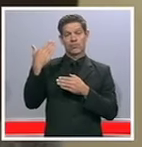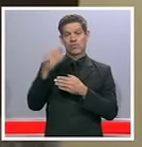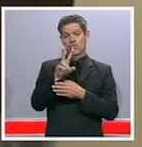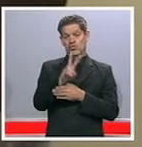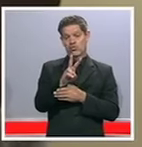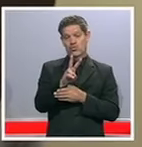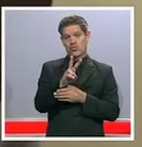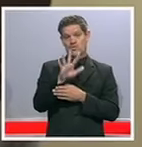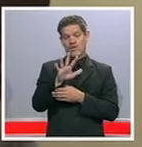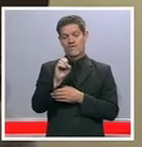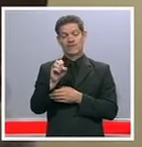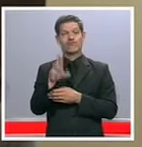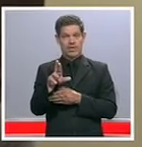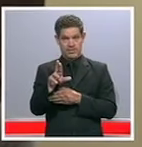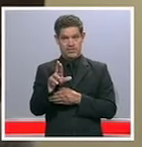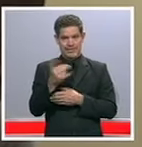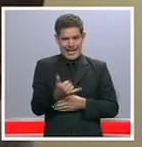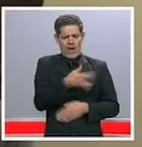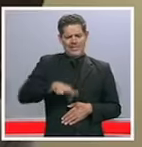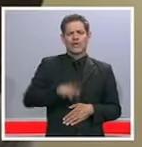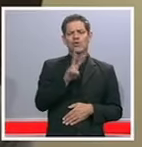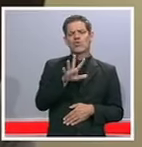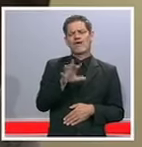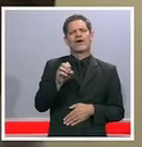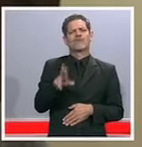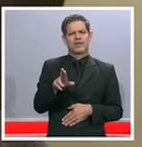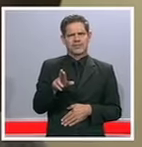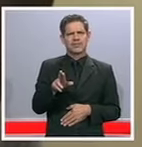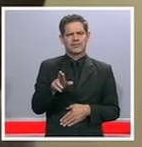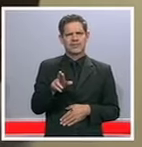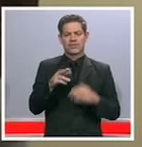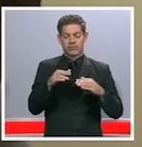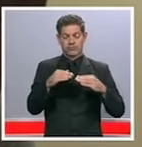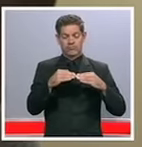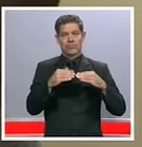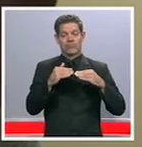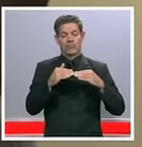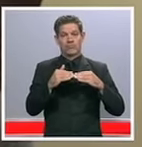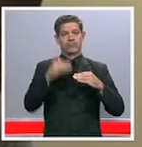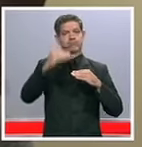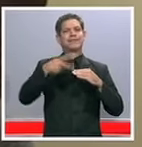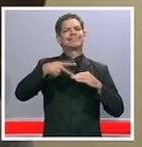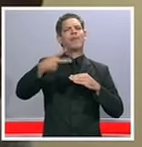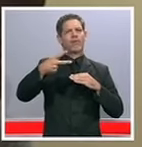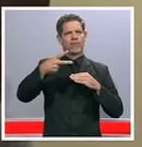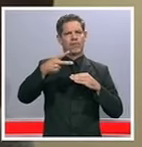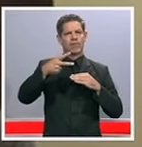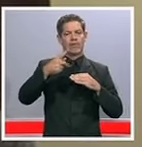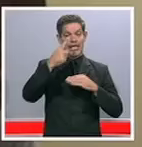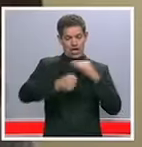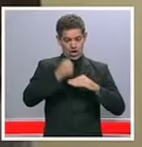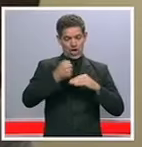2,500 wages that workers are currently earning, they will be increasing by 100% each